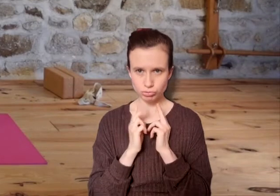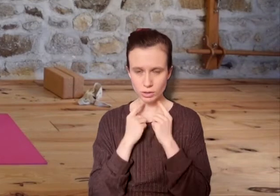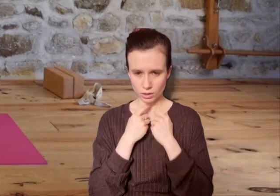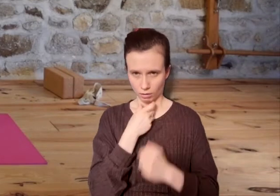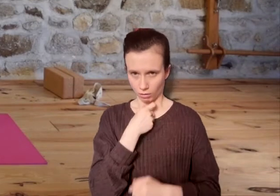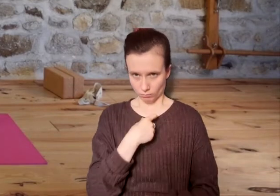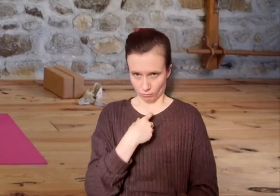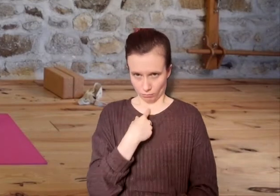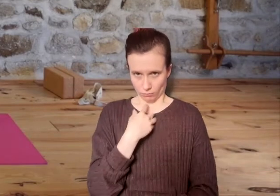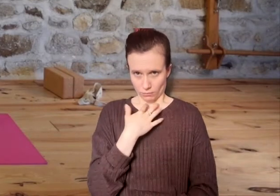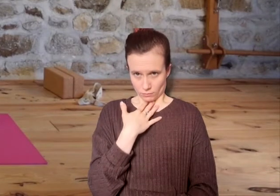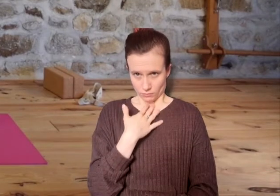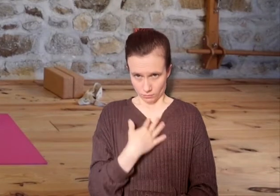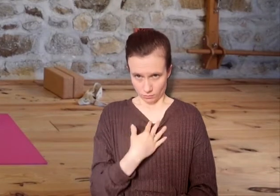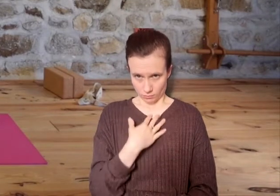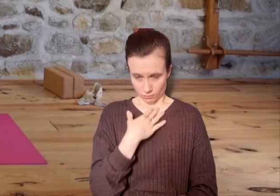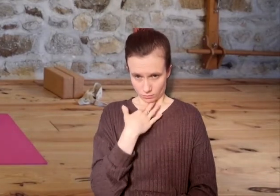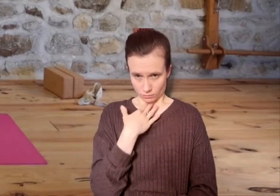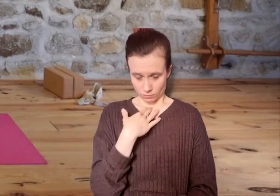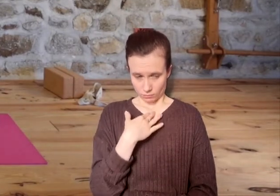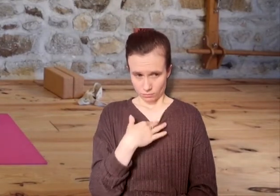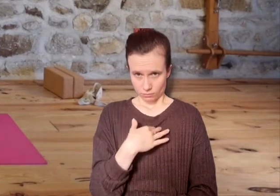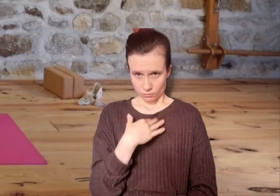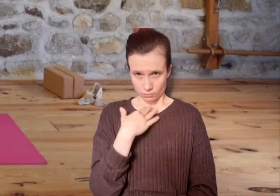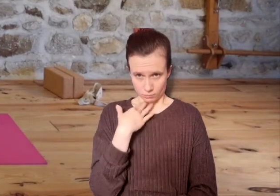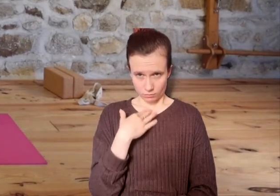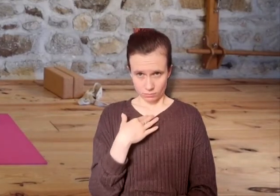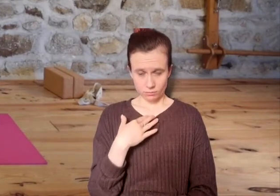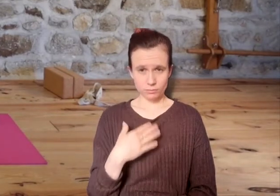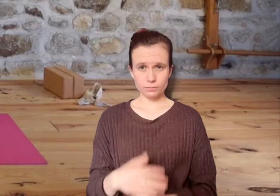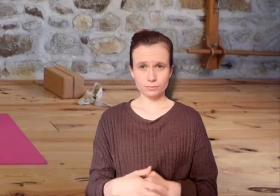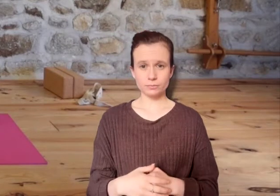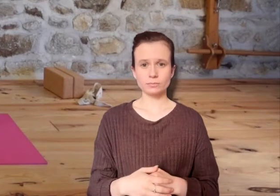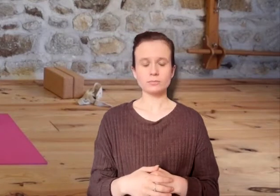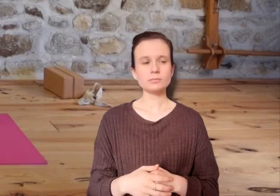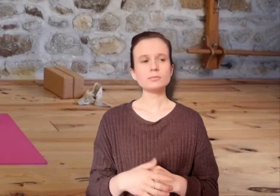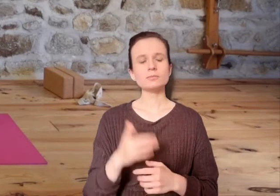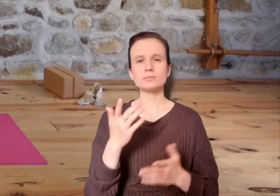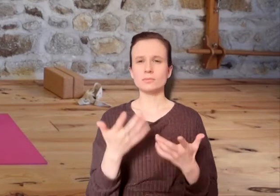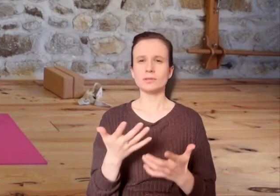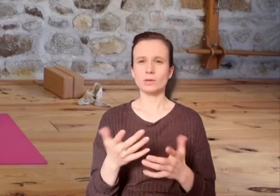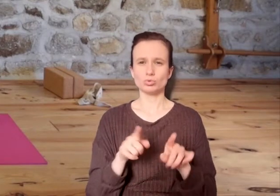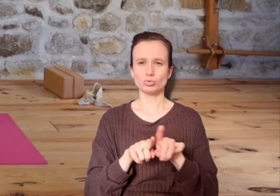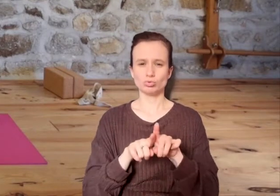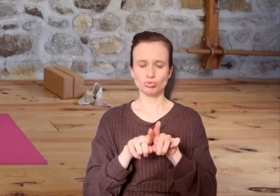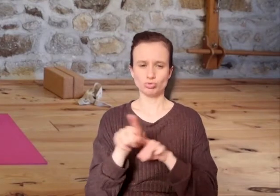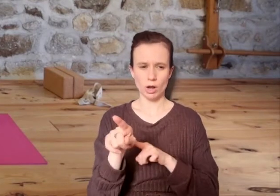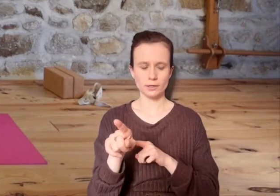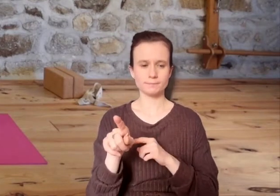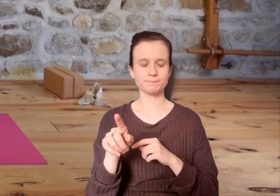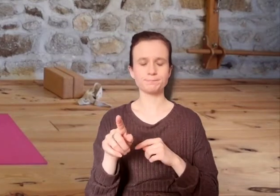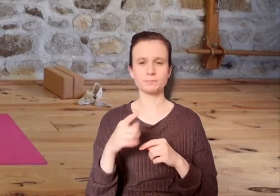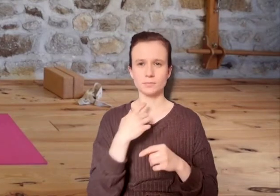now. And we're going to try a little bit of breathing. We're going to try to make a sound like